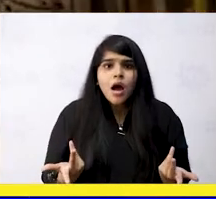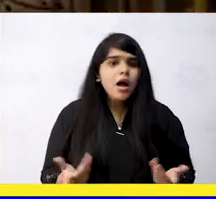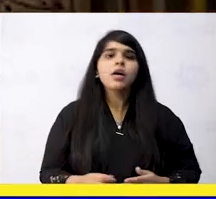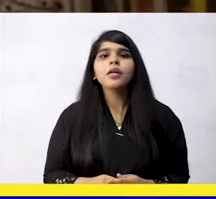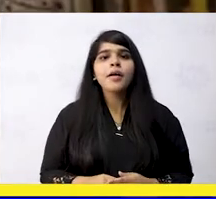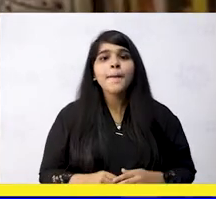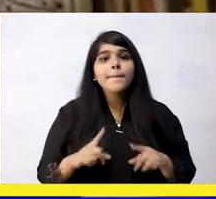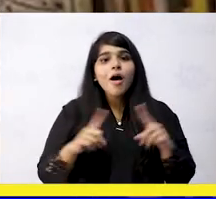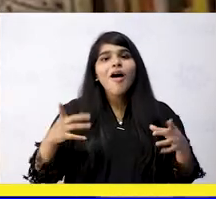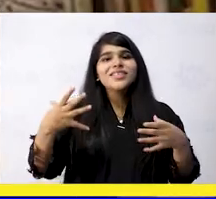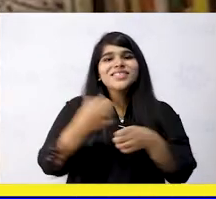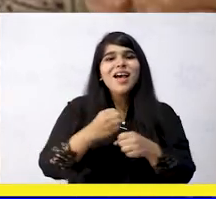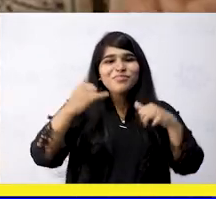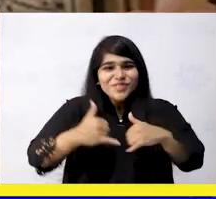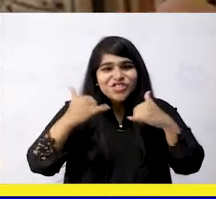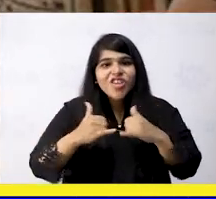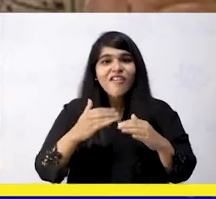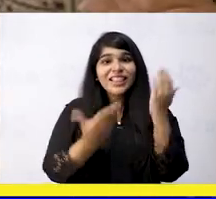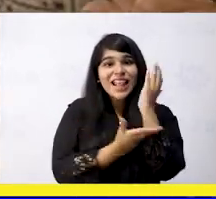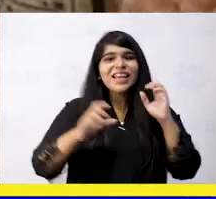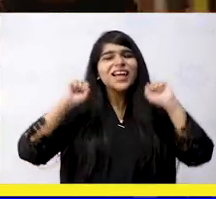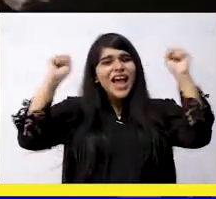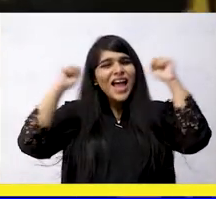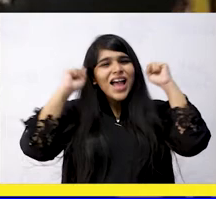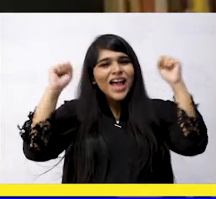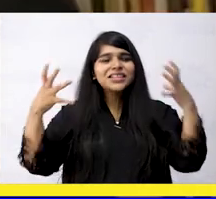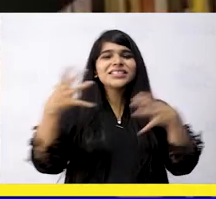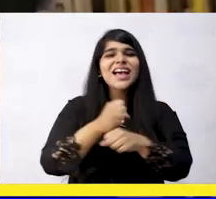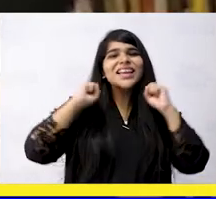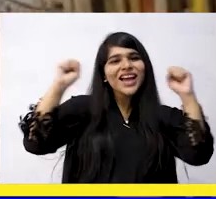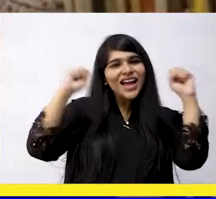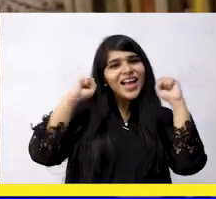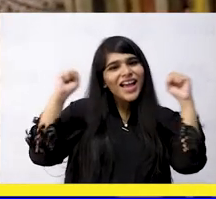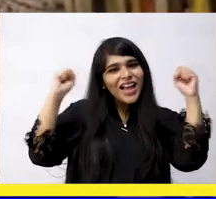What just happened? Said the hare. And all the animals in the jungle were cheering.